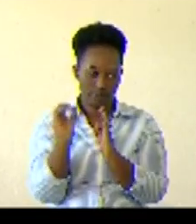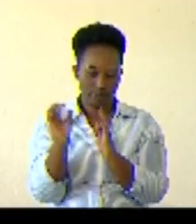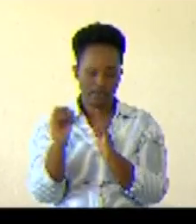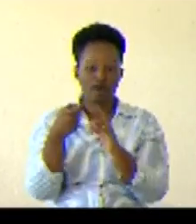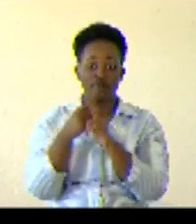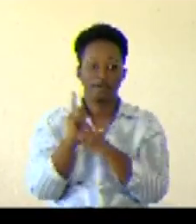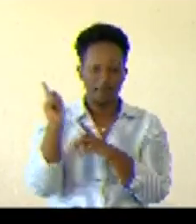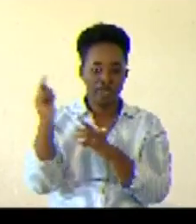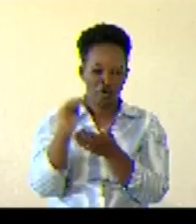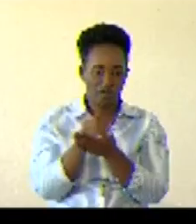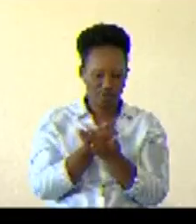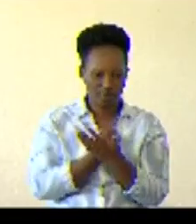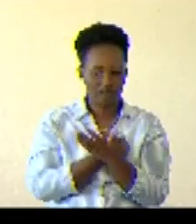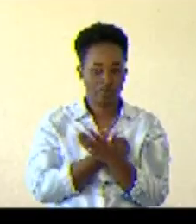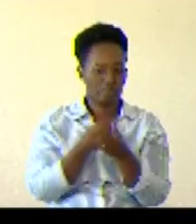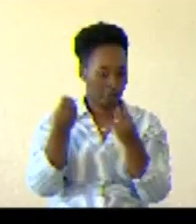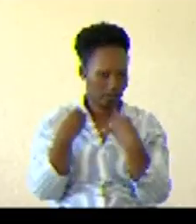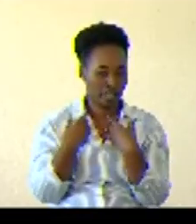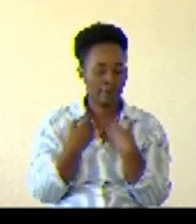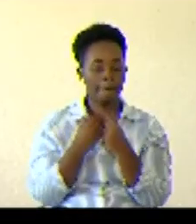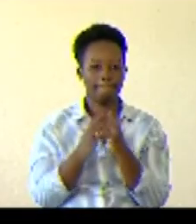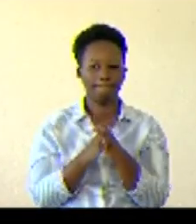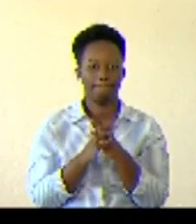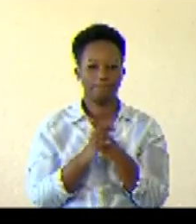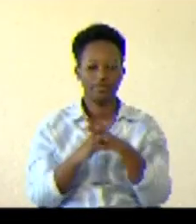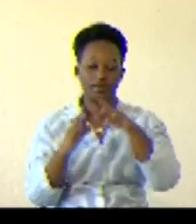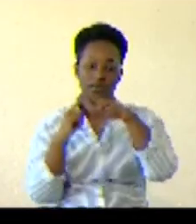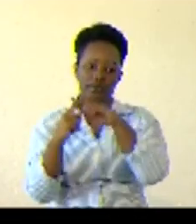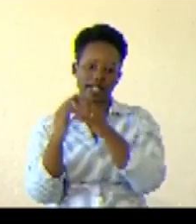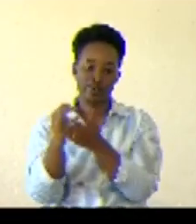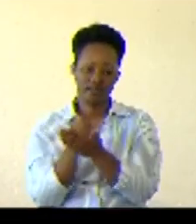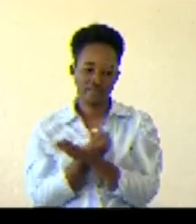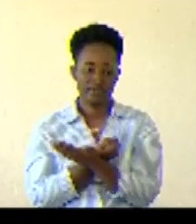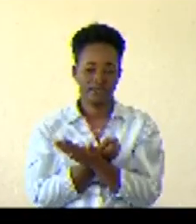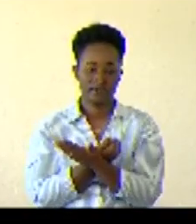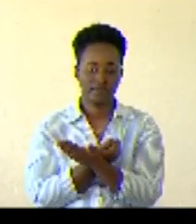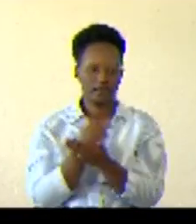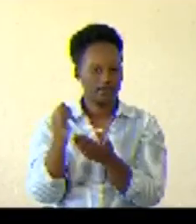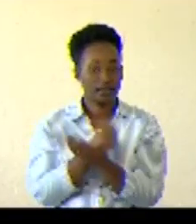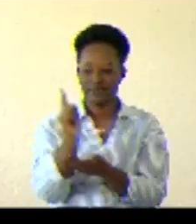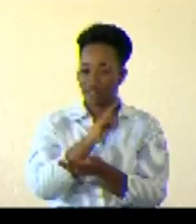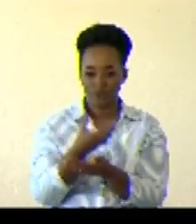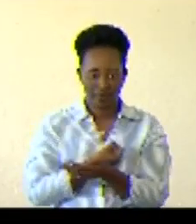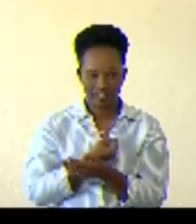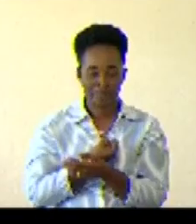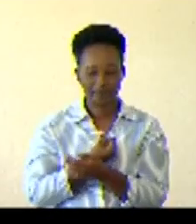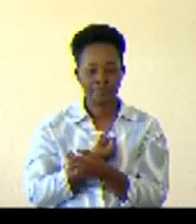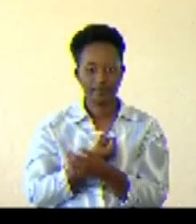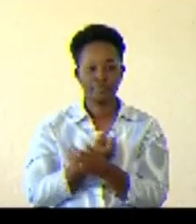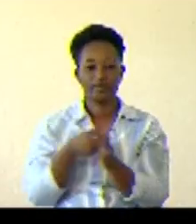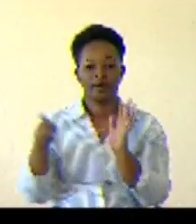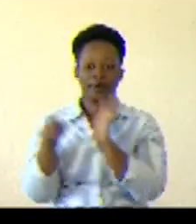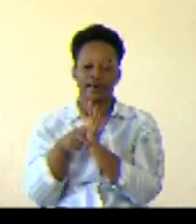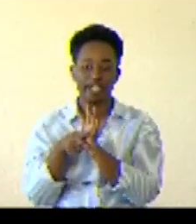From here, consumption, we have been given consumption 140 plus savings, which we don't have. It is equal